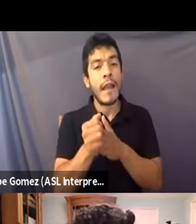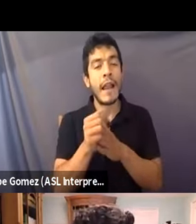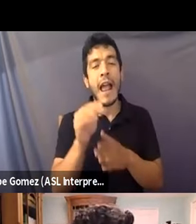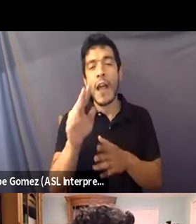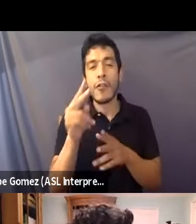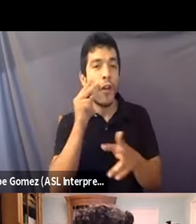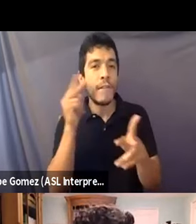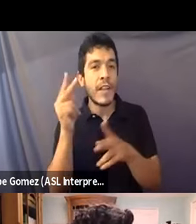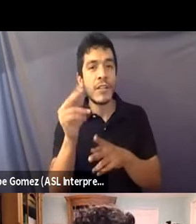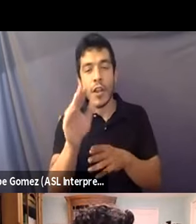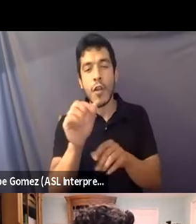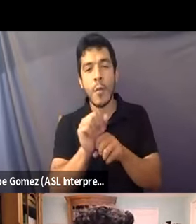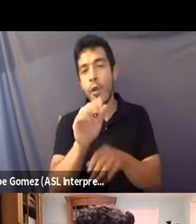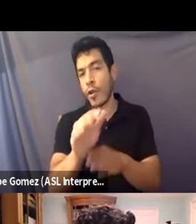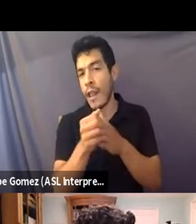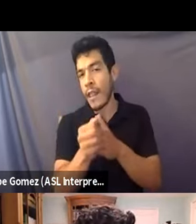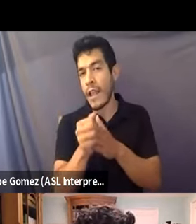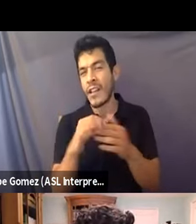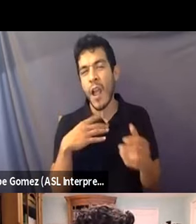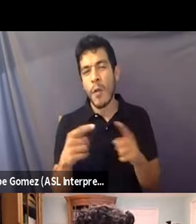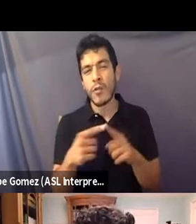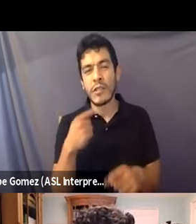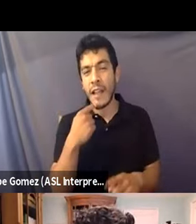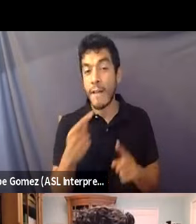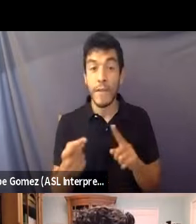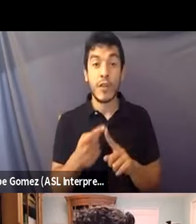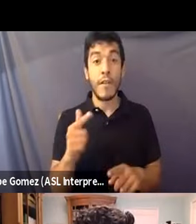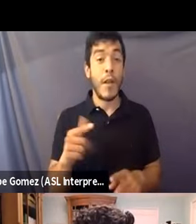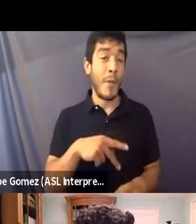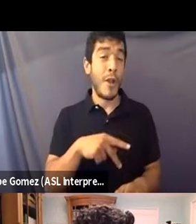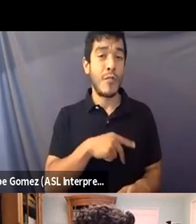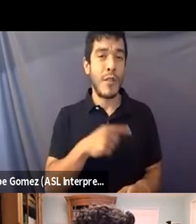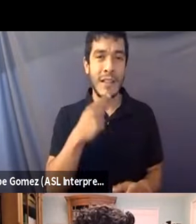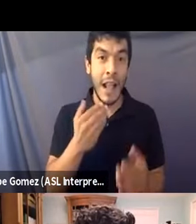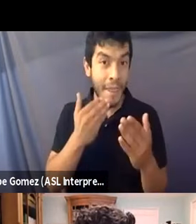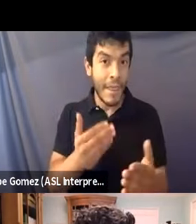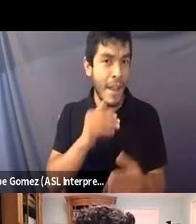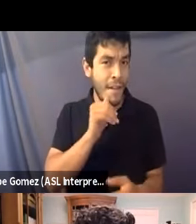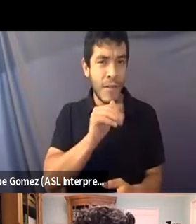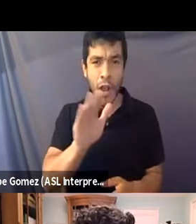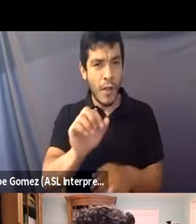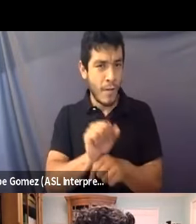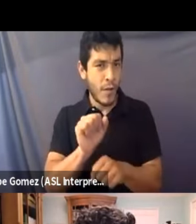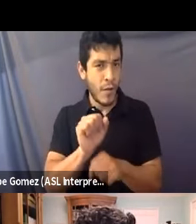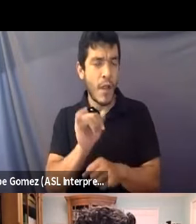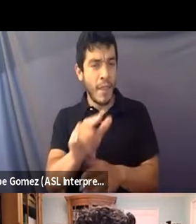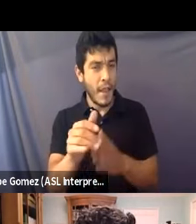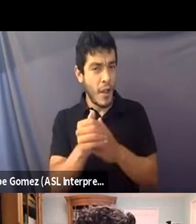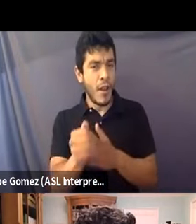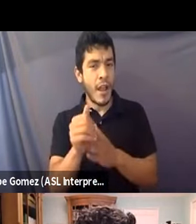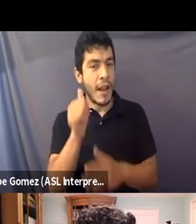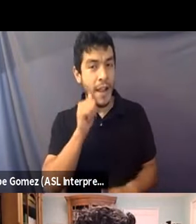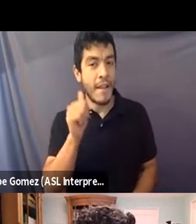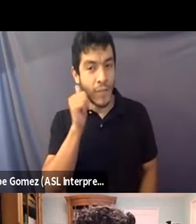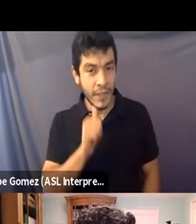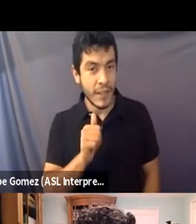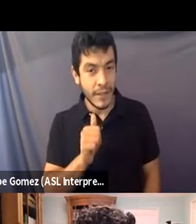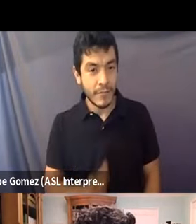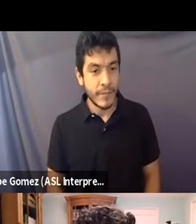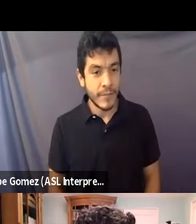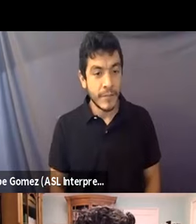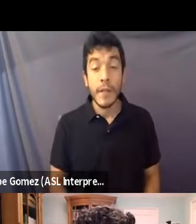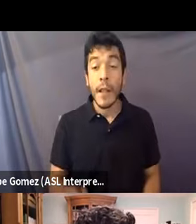that you're leading. And so I just want to say personally, publicly say thank you for all of the work that you lead day in and day out. You know, but as